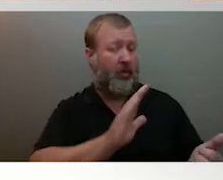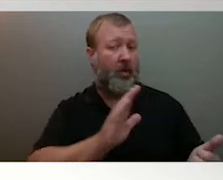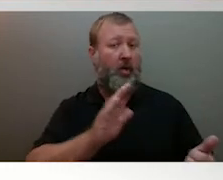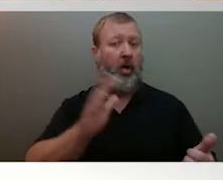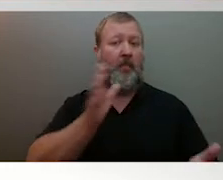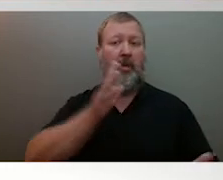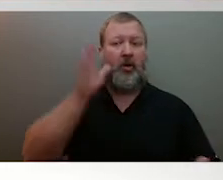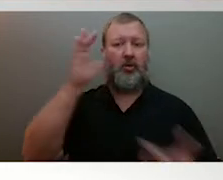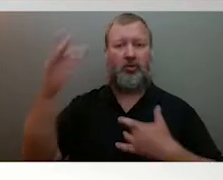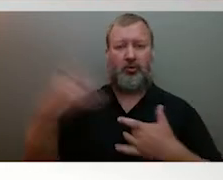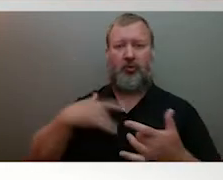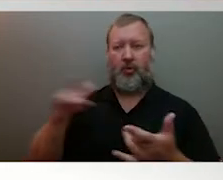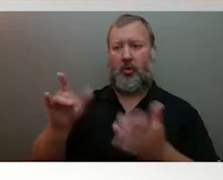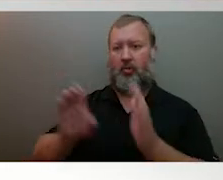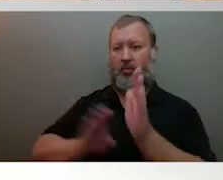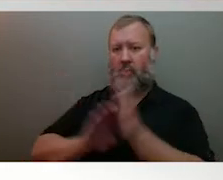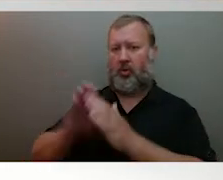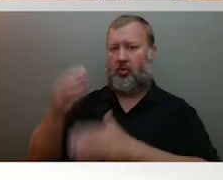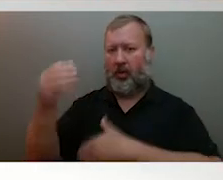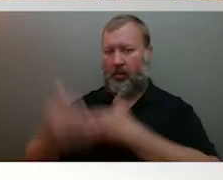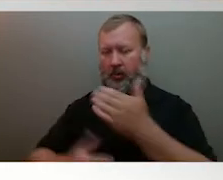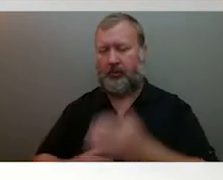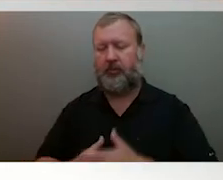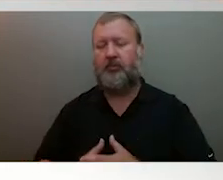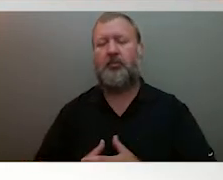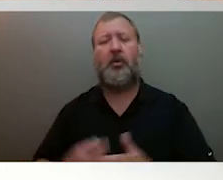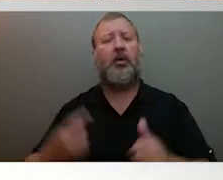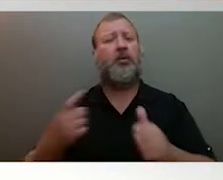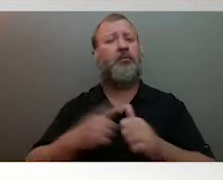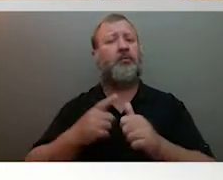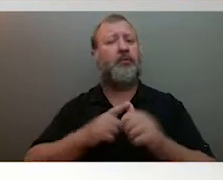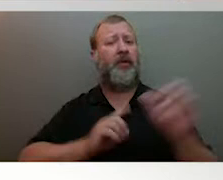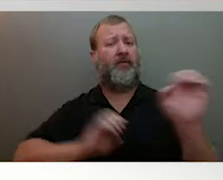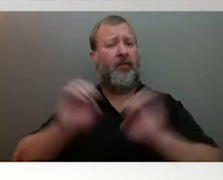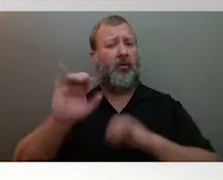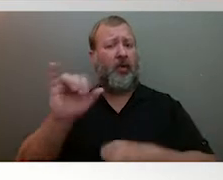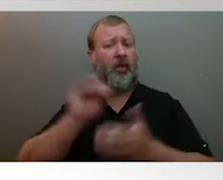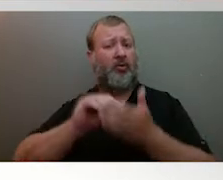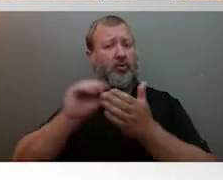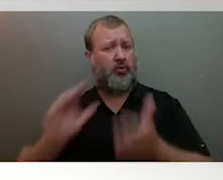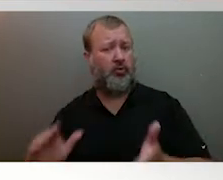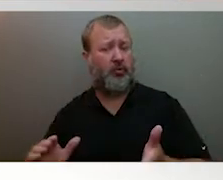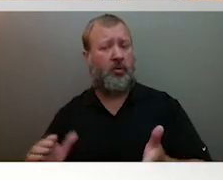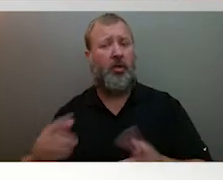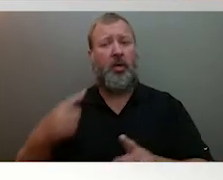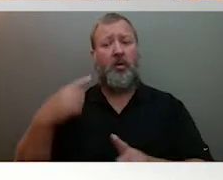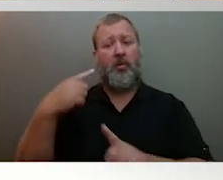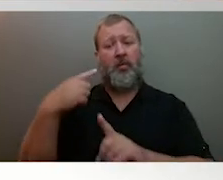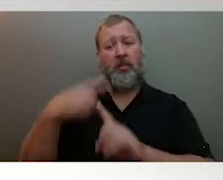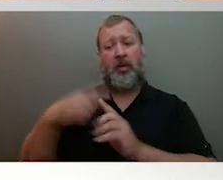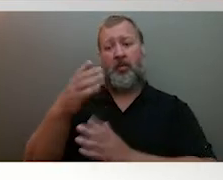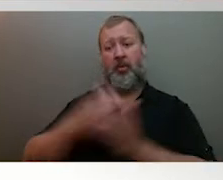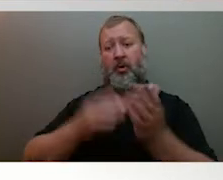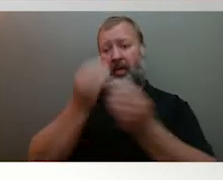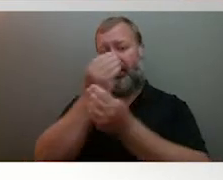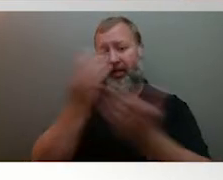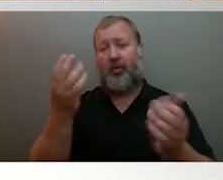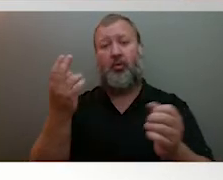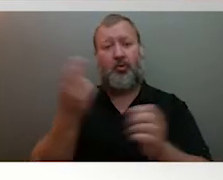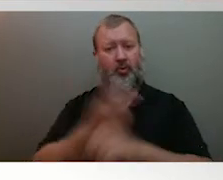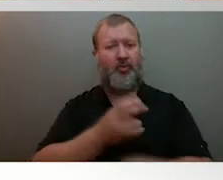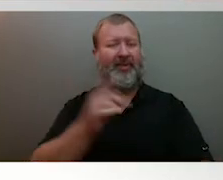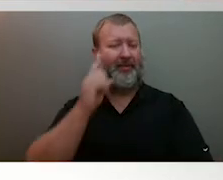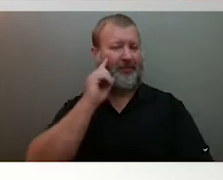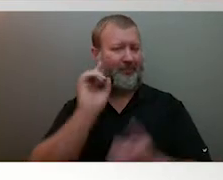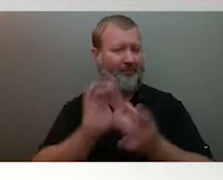progress, the results of the initial or most recent evaluation for the student, and in this case, part of the data that is used, like I've